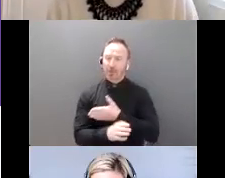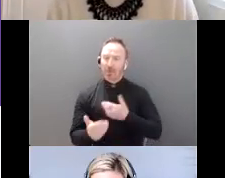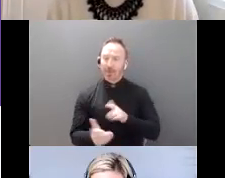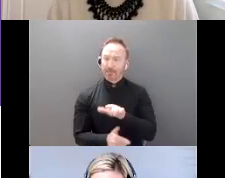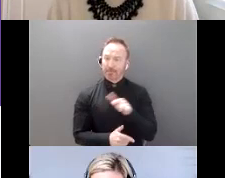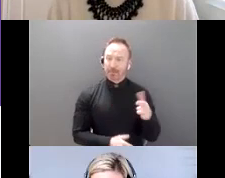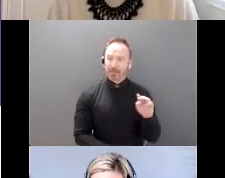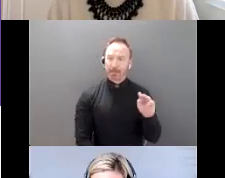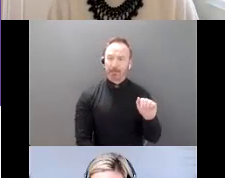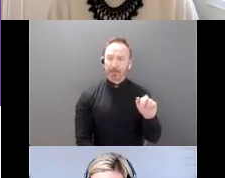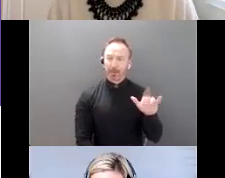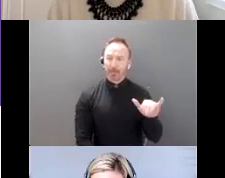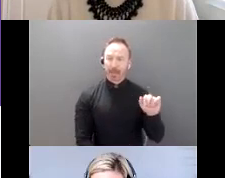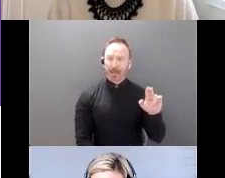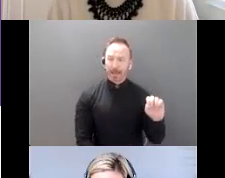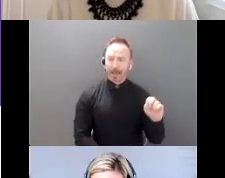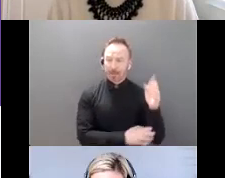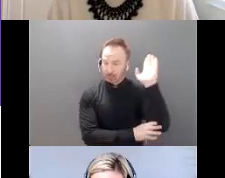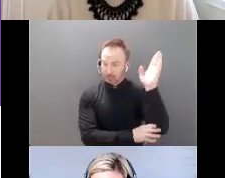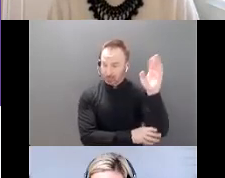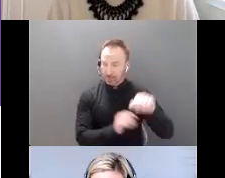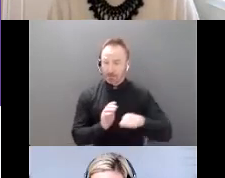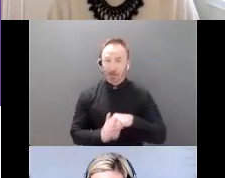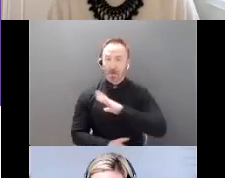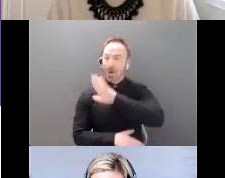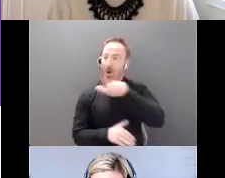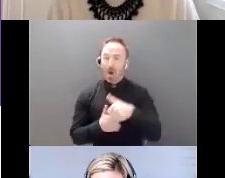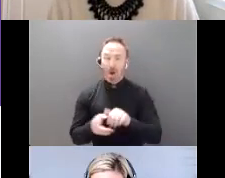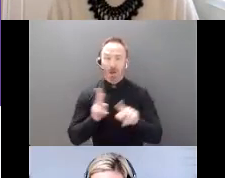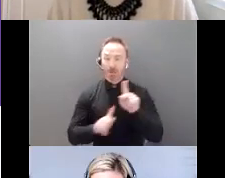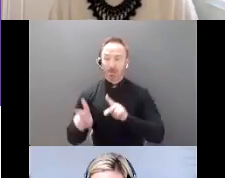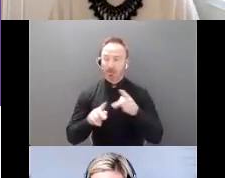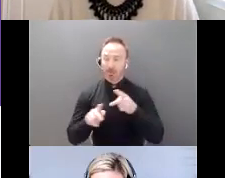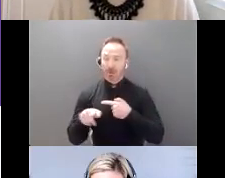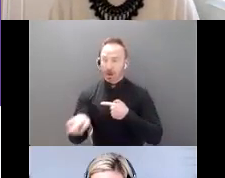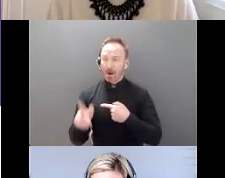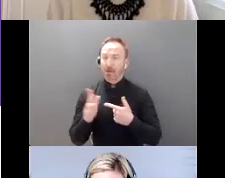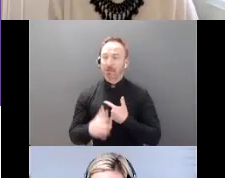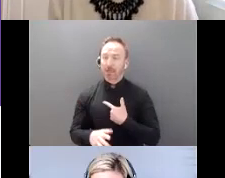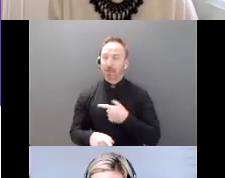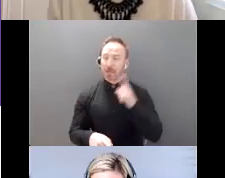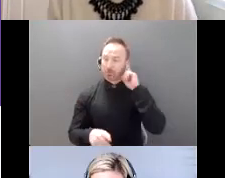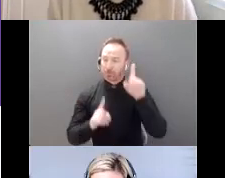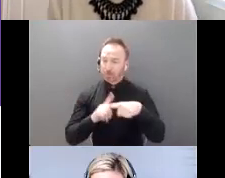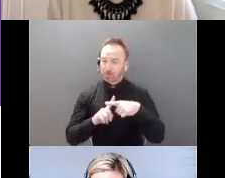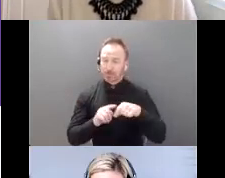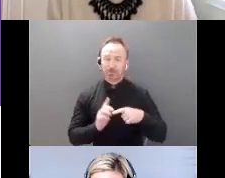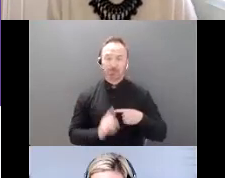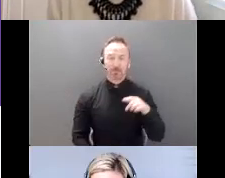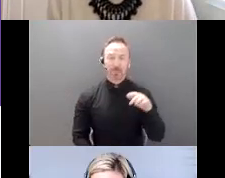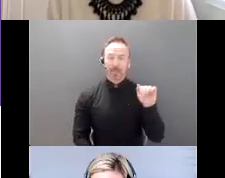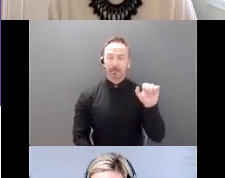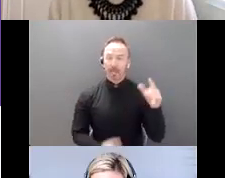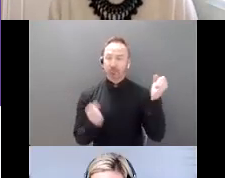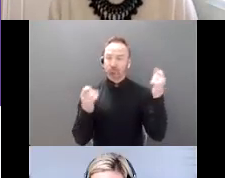presentation. So all attendees during the webinar are automatically muted. ASL interpreters are available, and you can see